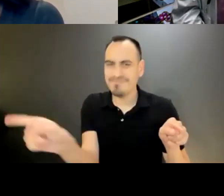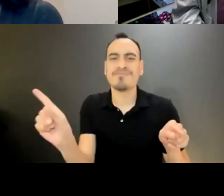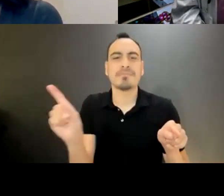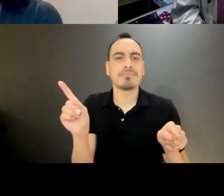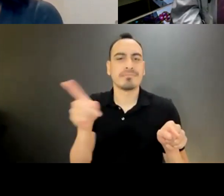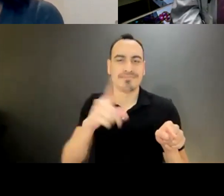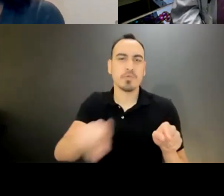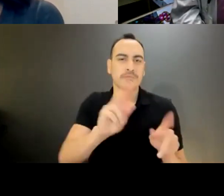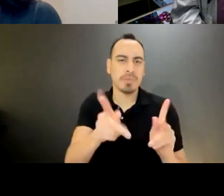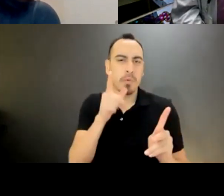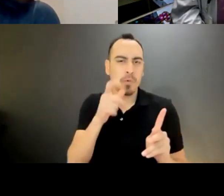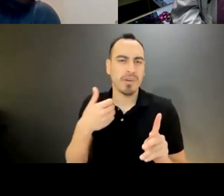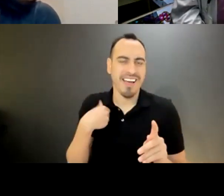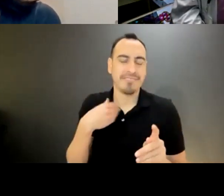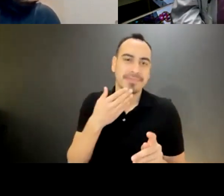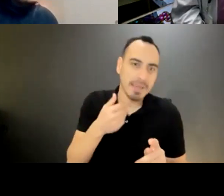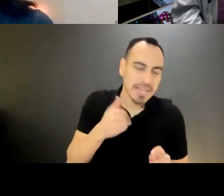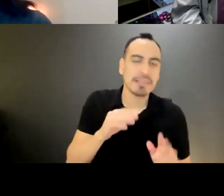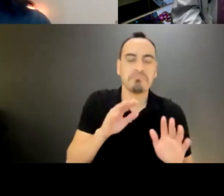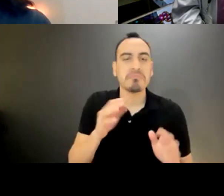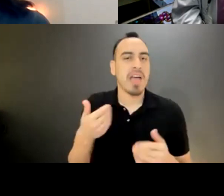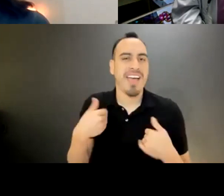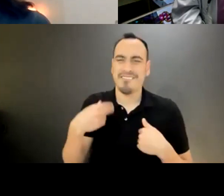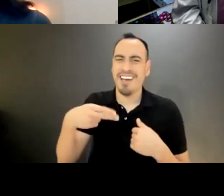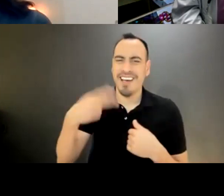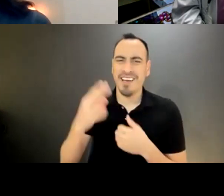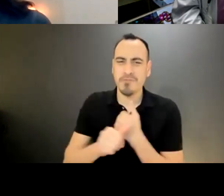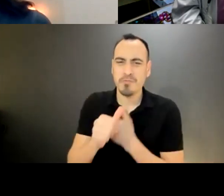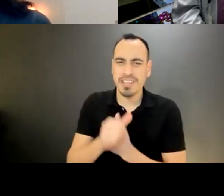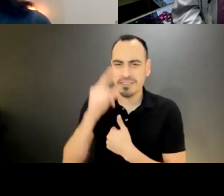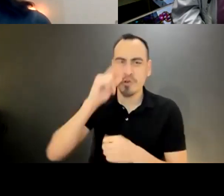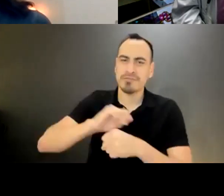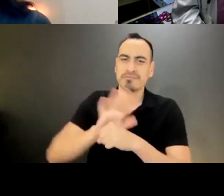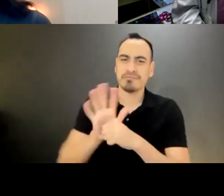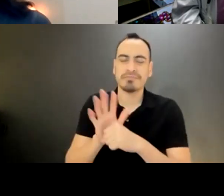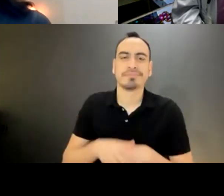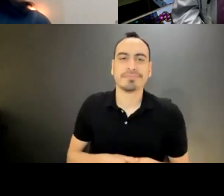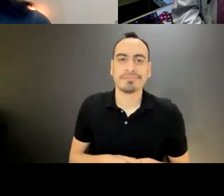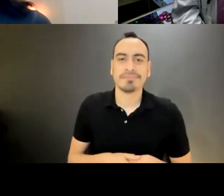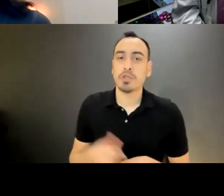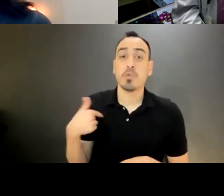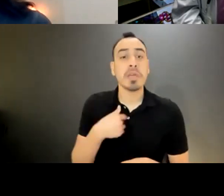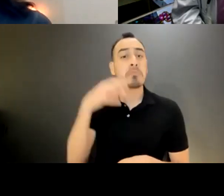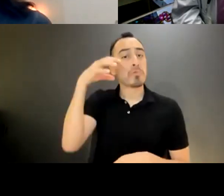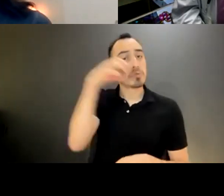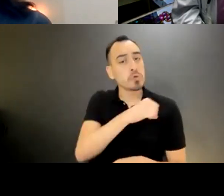disease. And so the exact mechanism presumably is immunologic, but